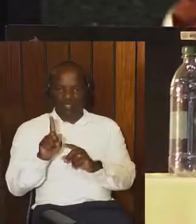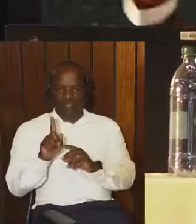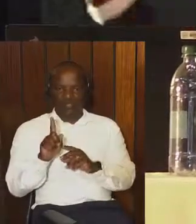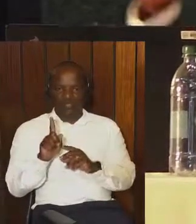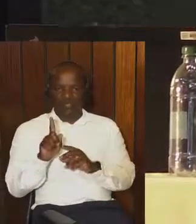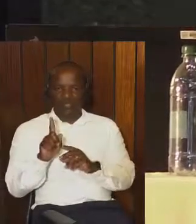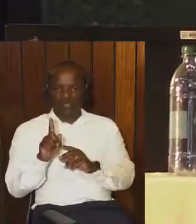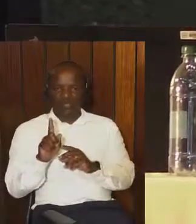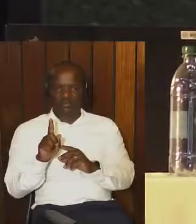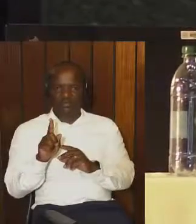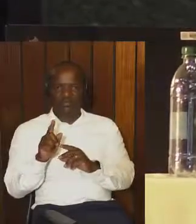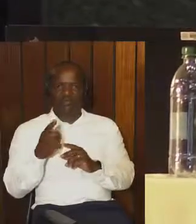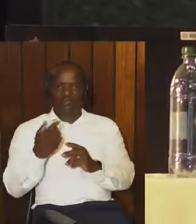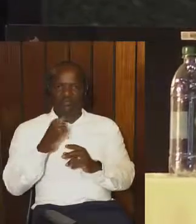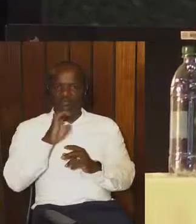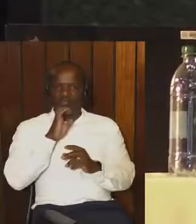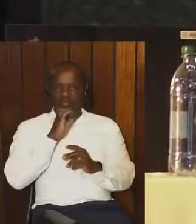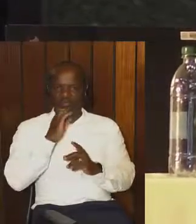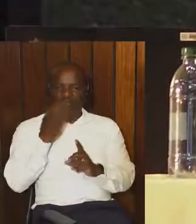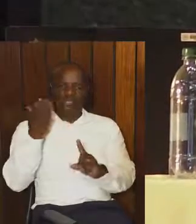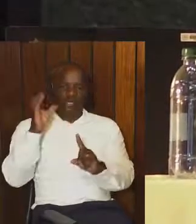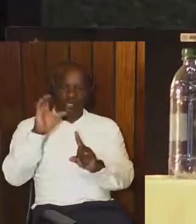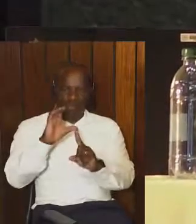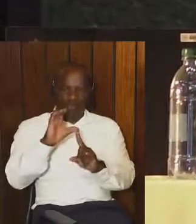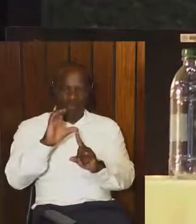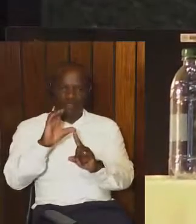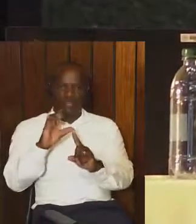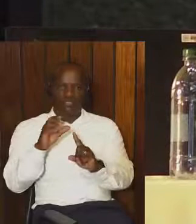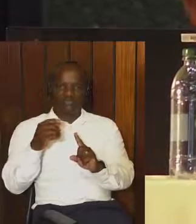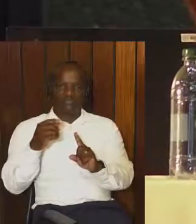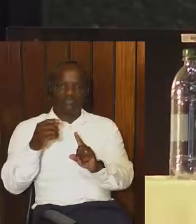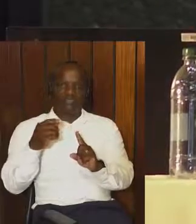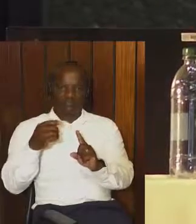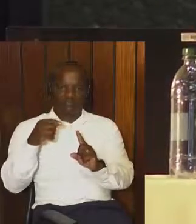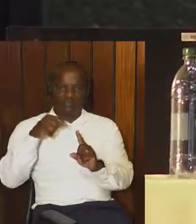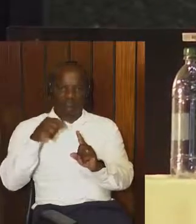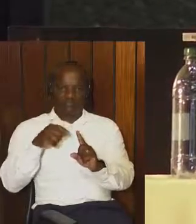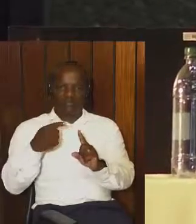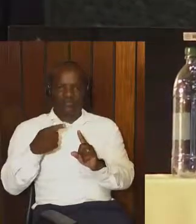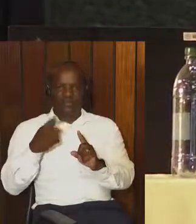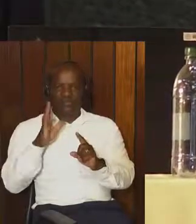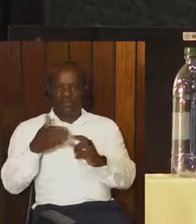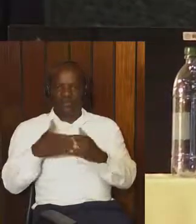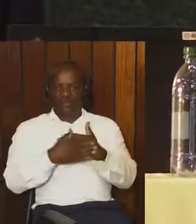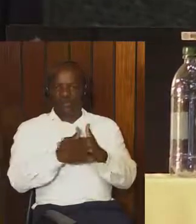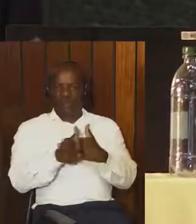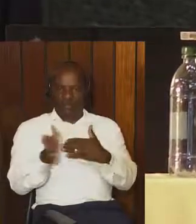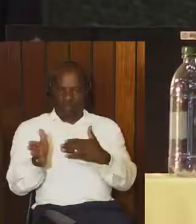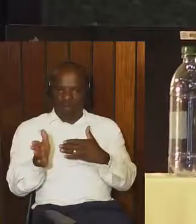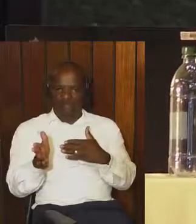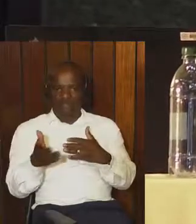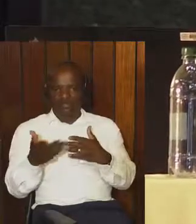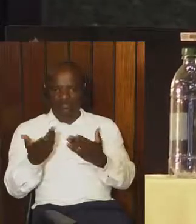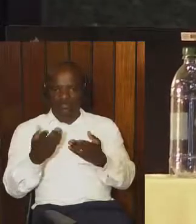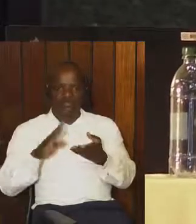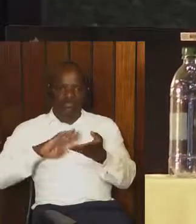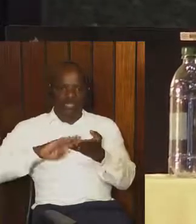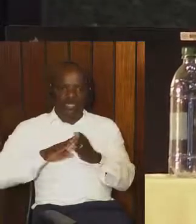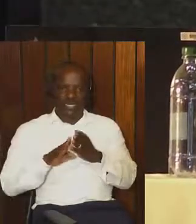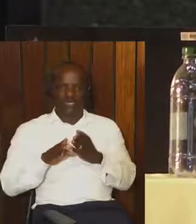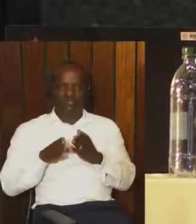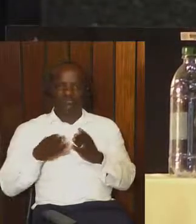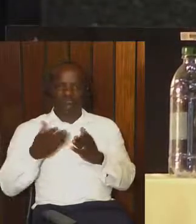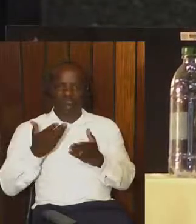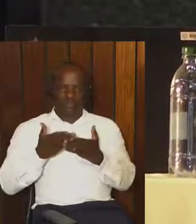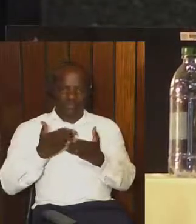where, when the appointments are, when the procurement are there, it will be open for everybody to tender, and it